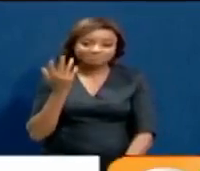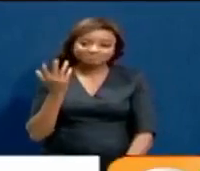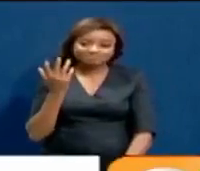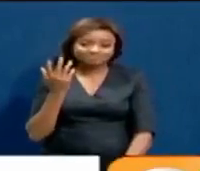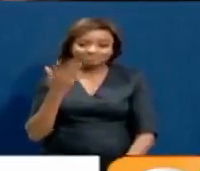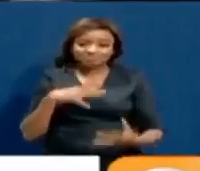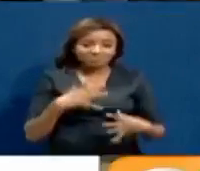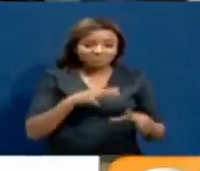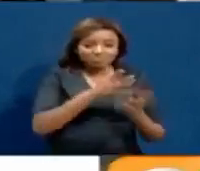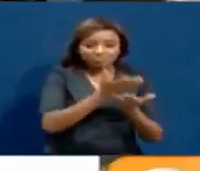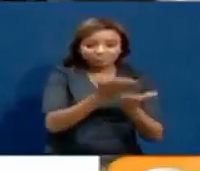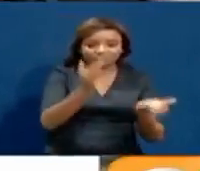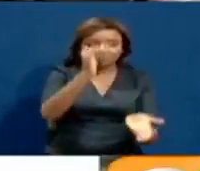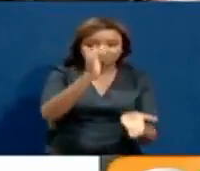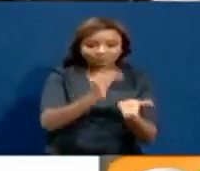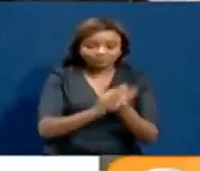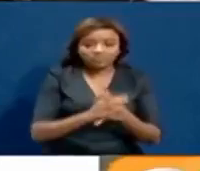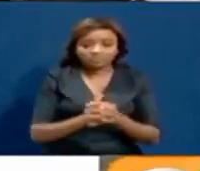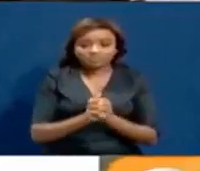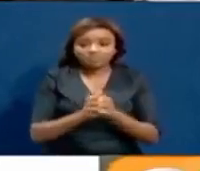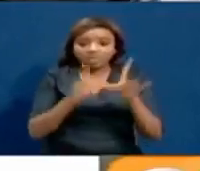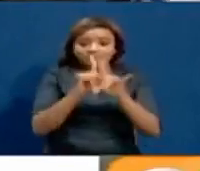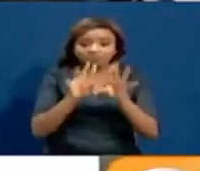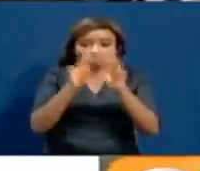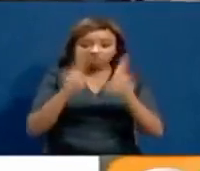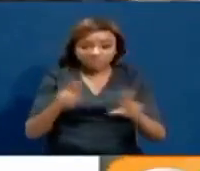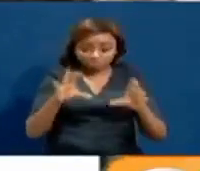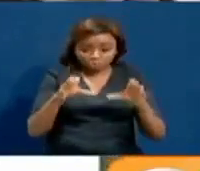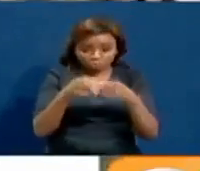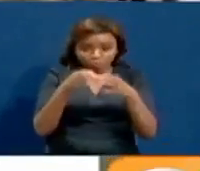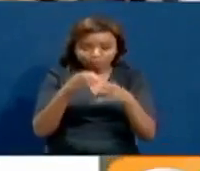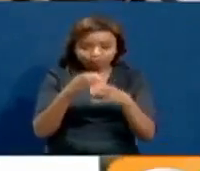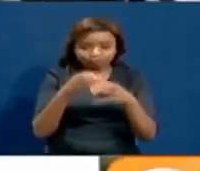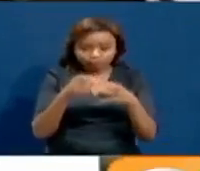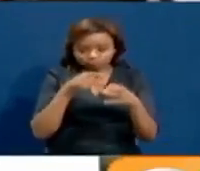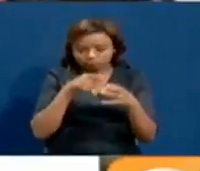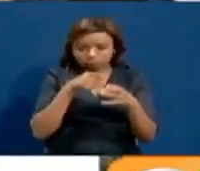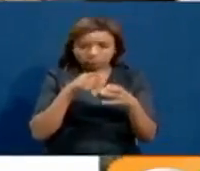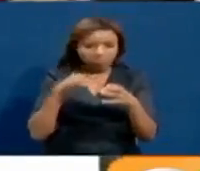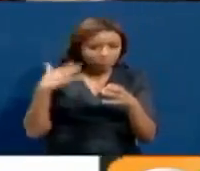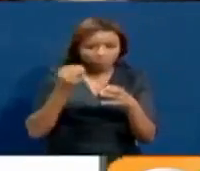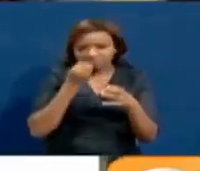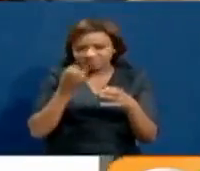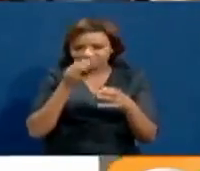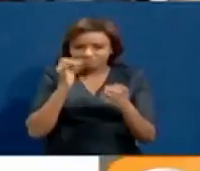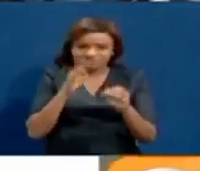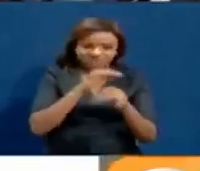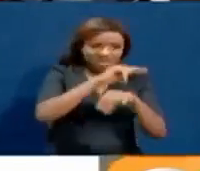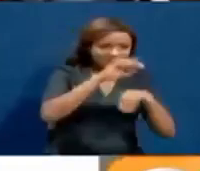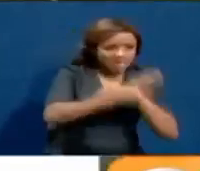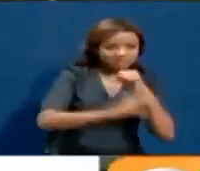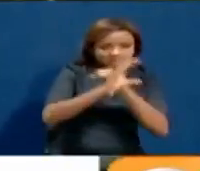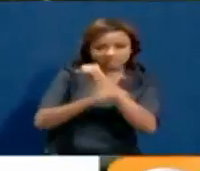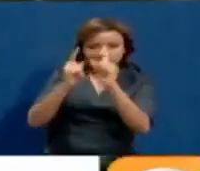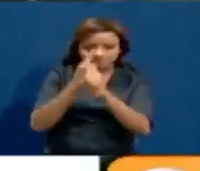in postal ballots. In addition, the International Crisis Group, an organization that frequently reports on instability in nations around